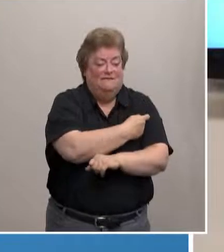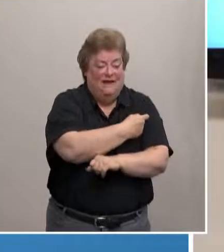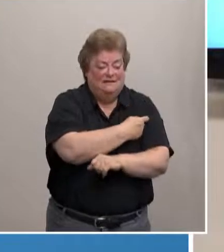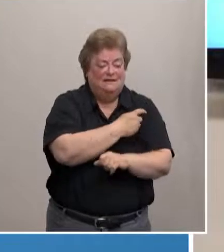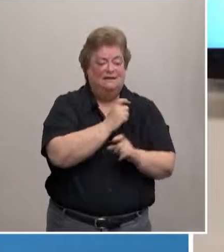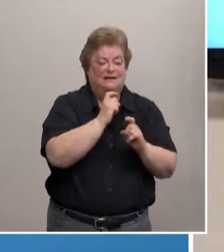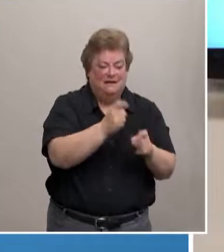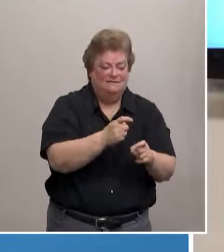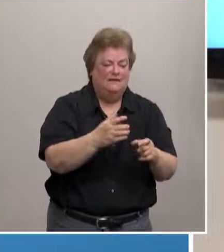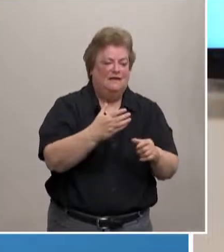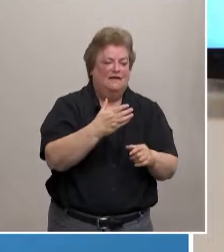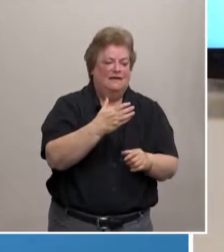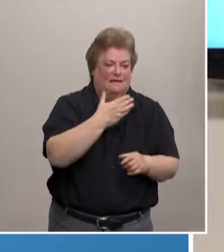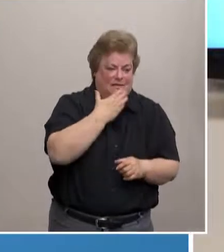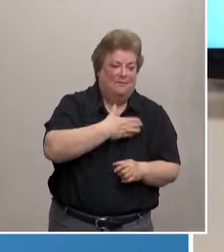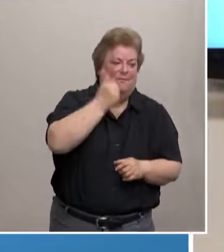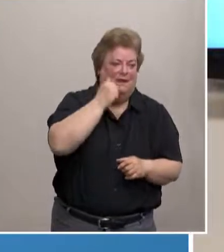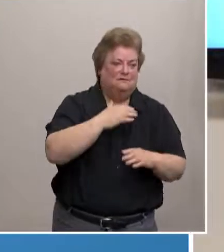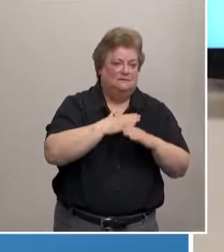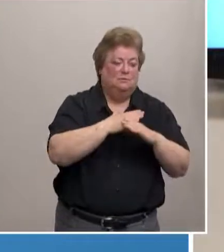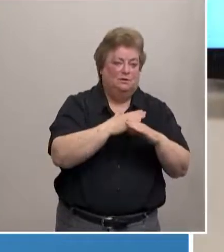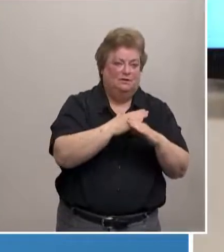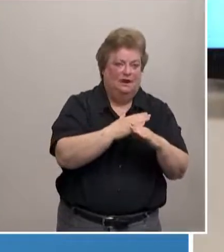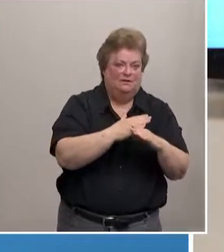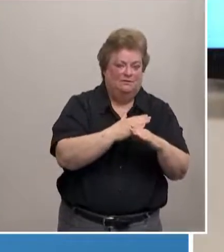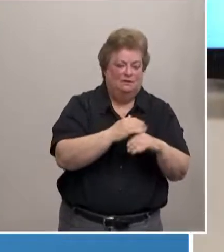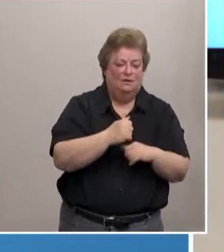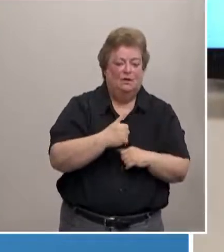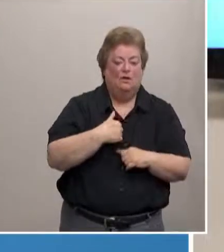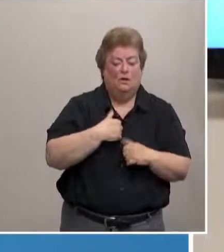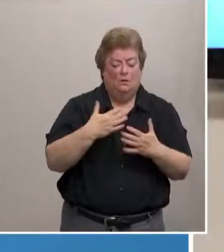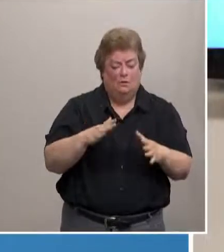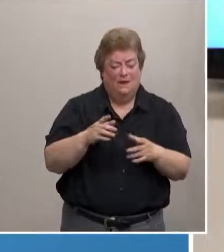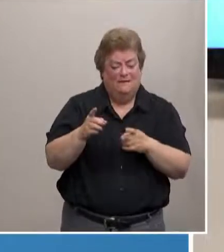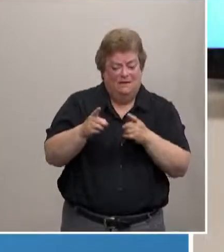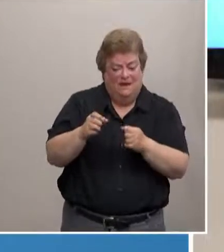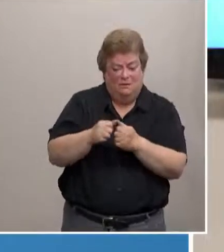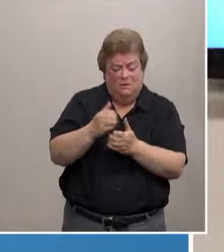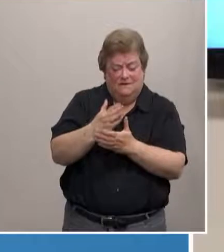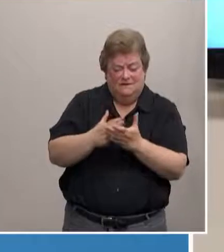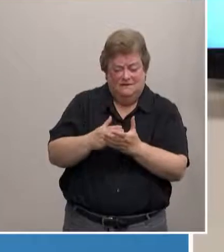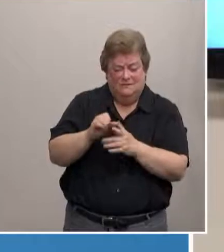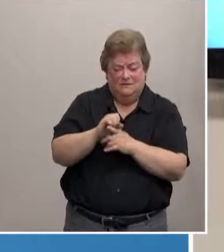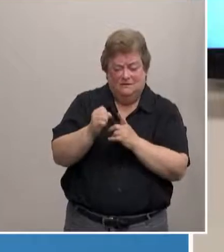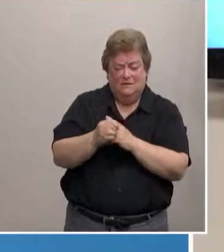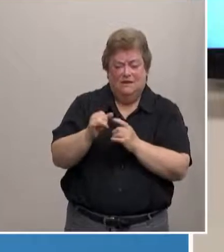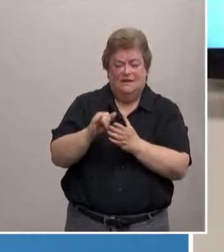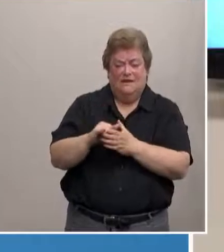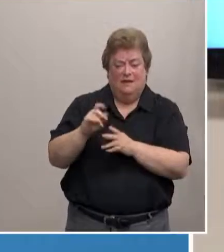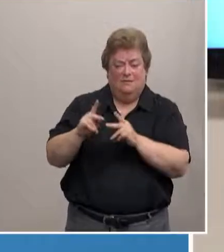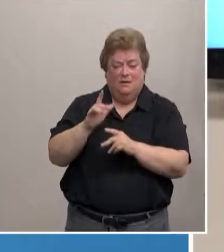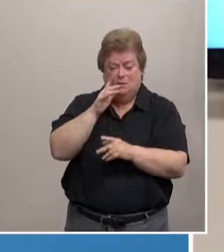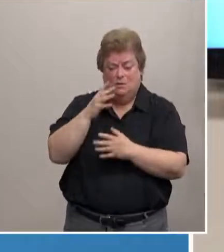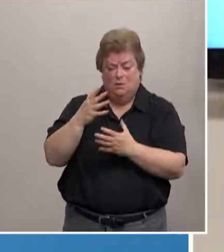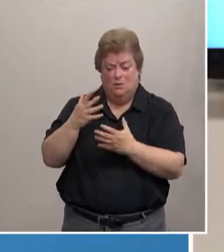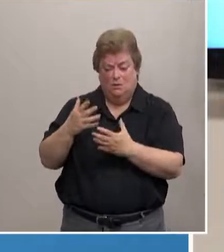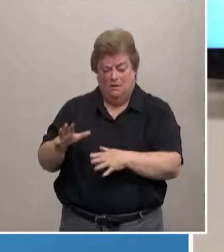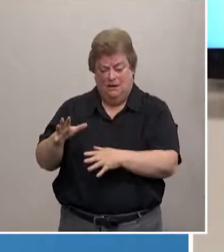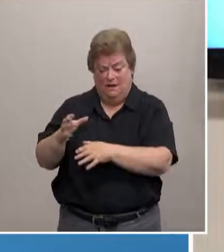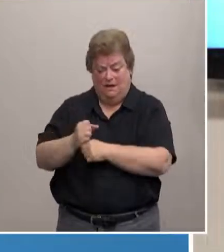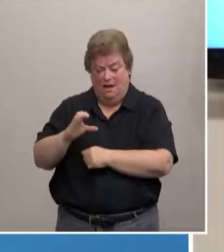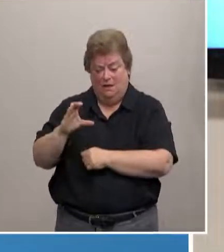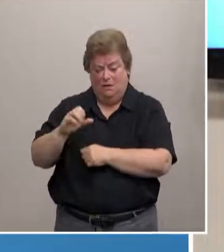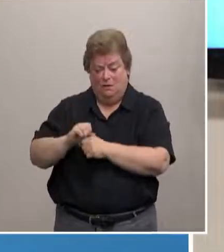greatest protection. We've actually dealt with some situations where people have had COVID once and then have had it